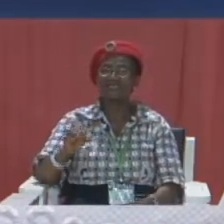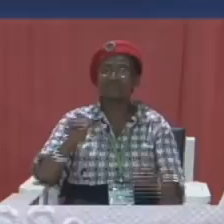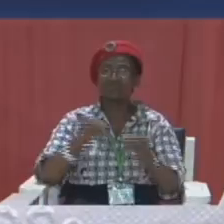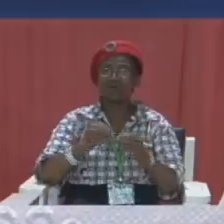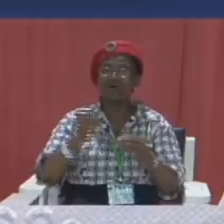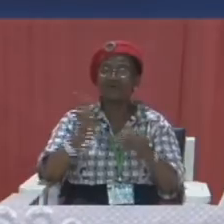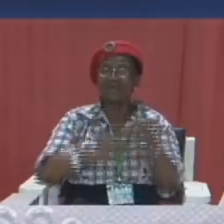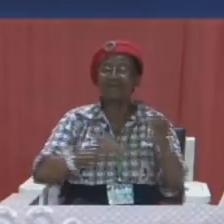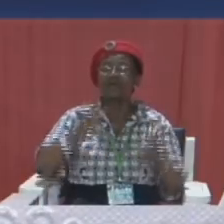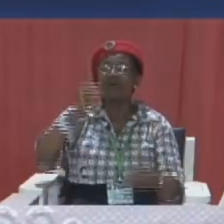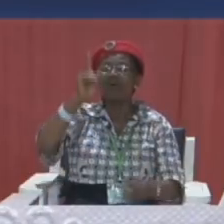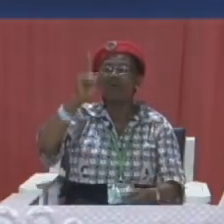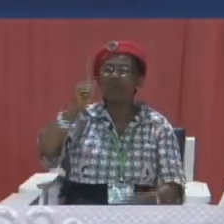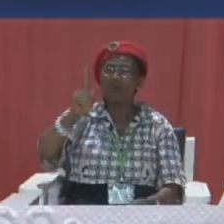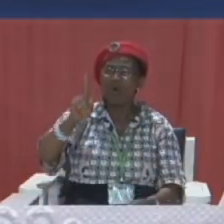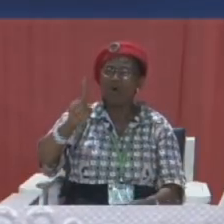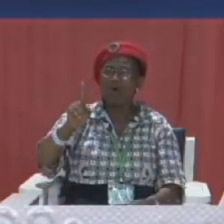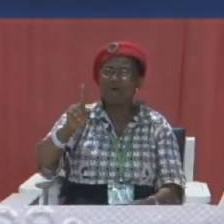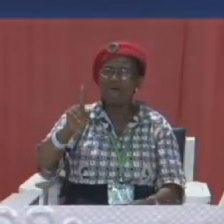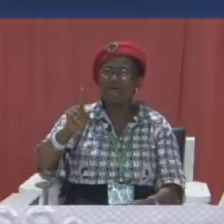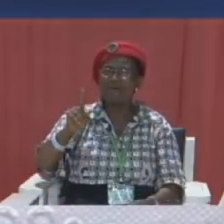of the world.